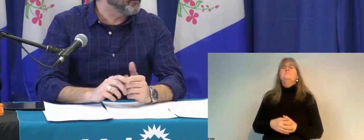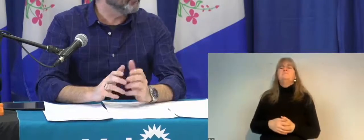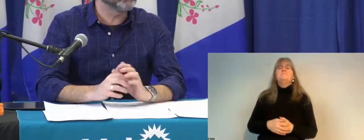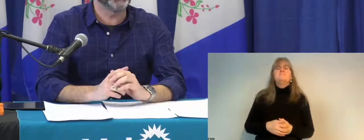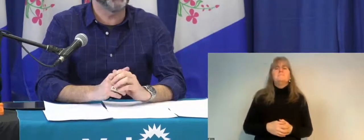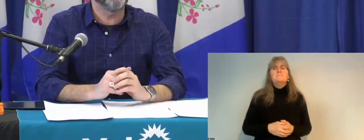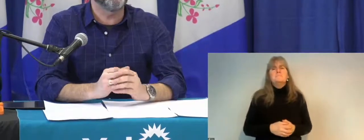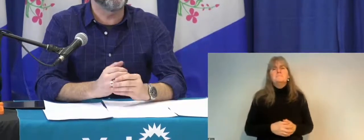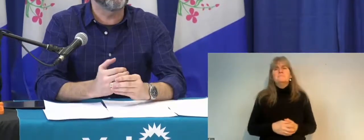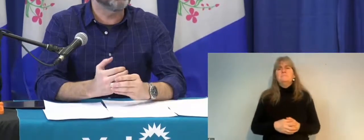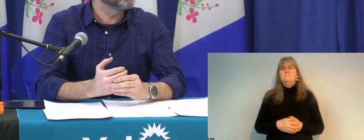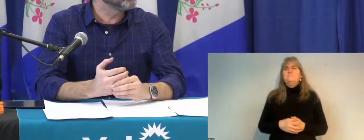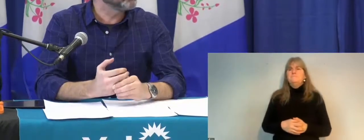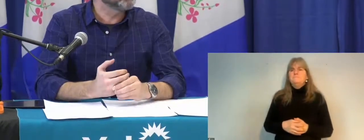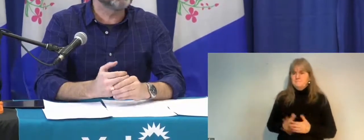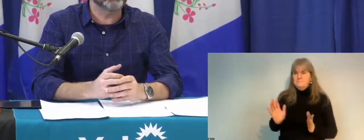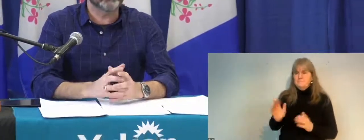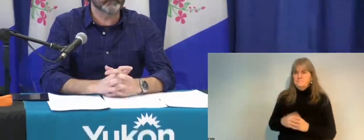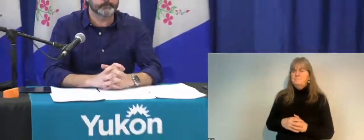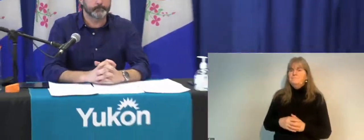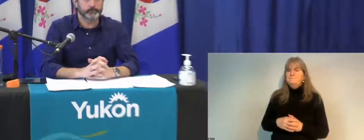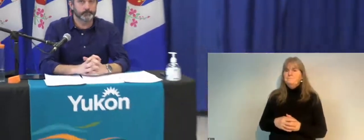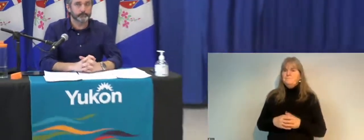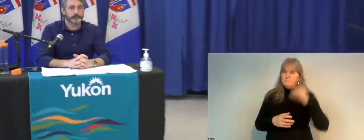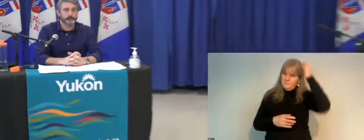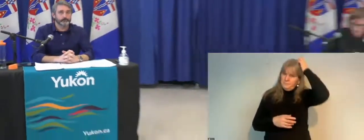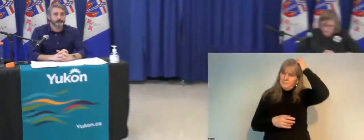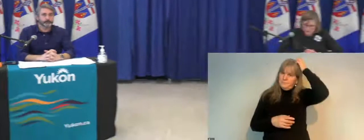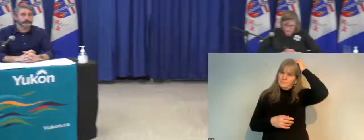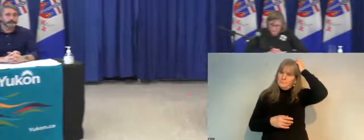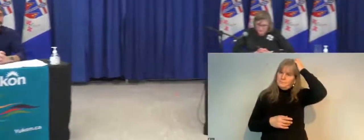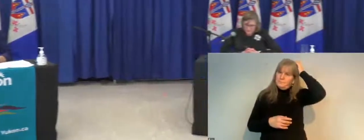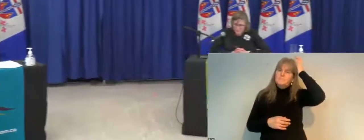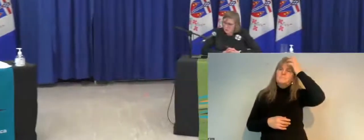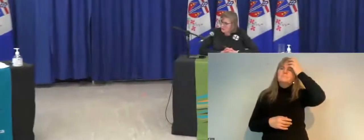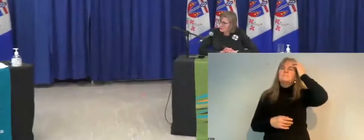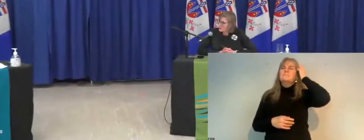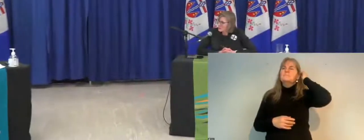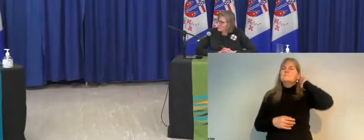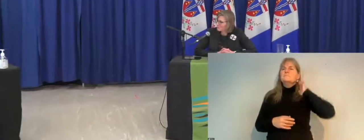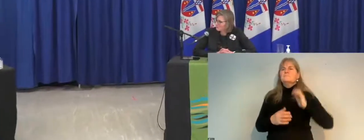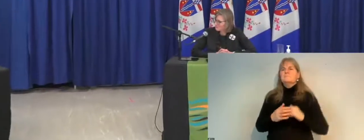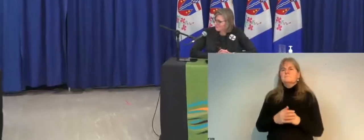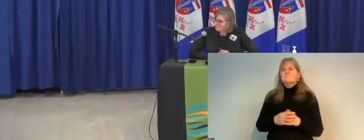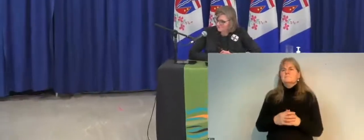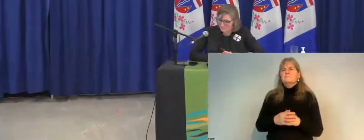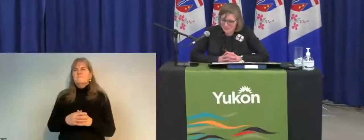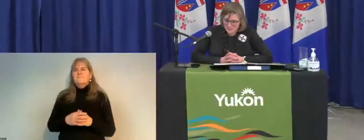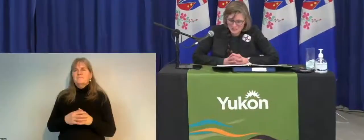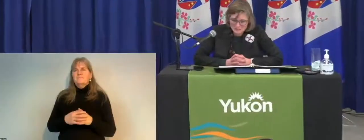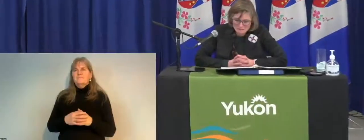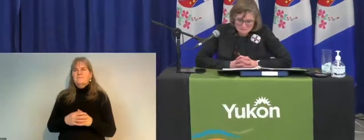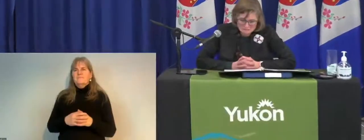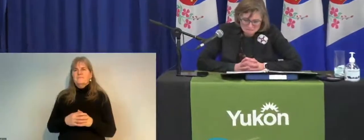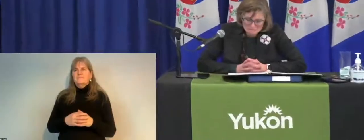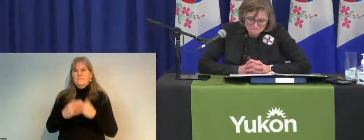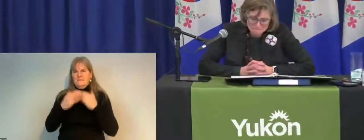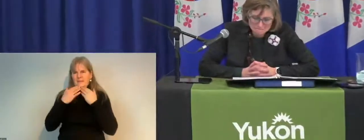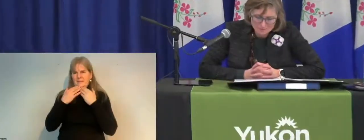Yeah. Thanks, Premier Silver, and I know that touches pretty close to home.